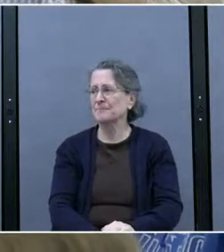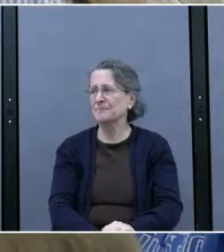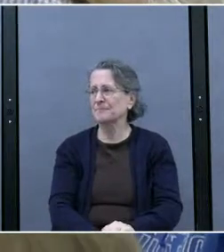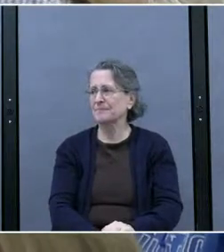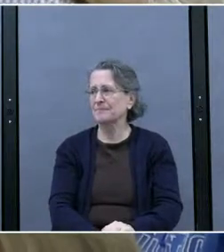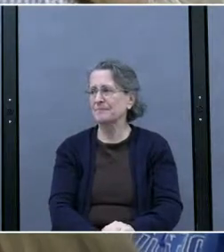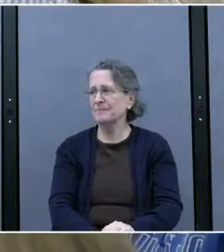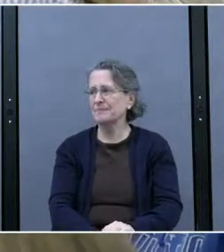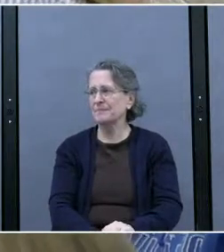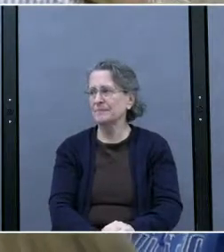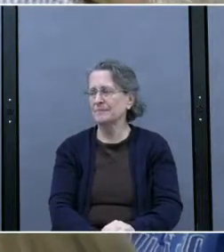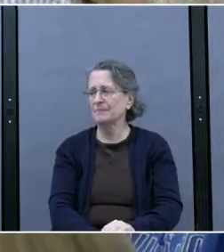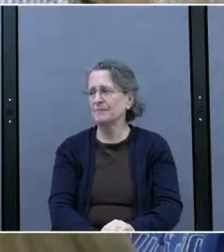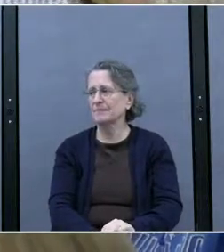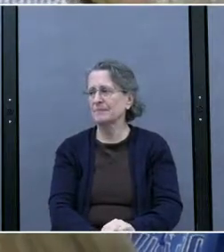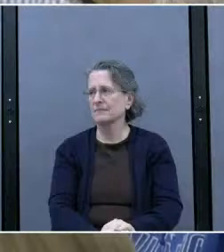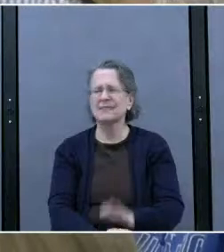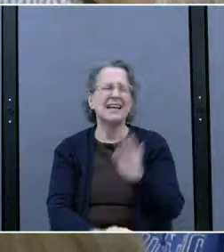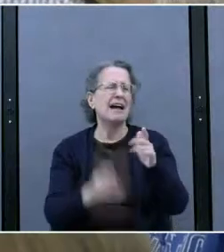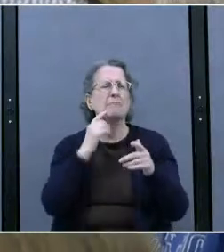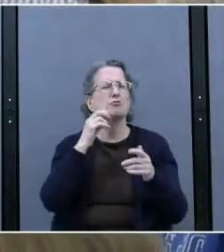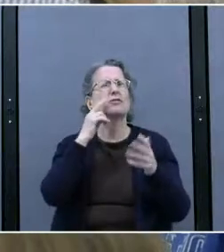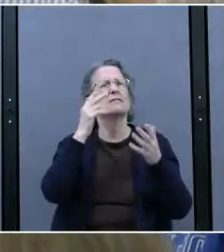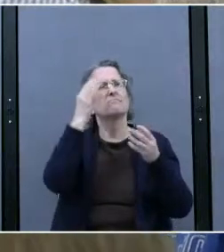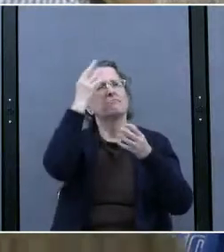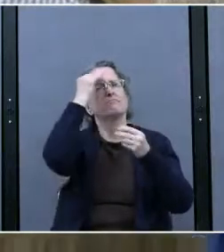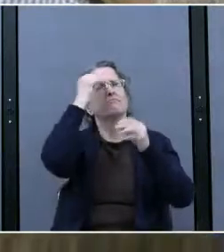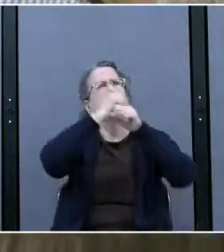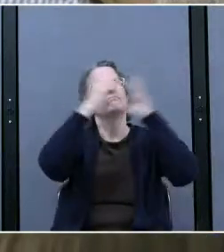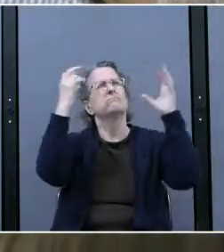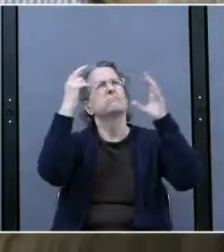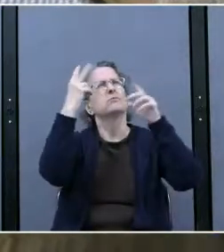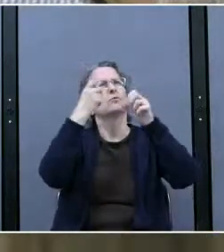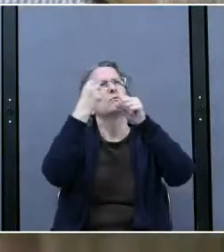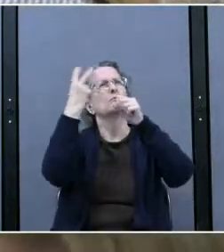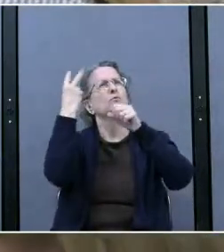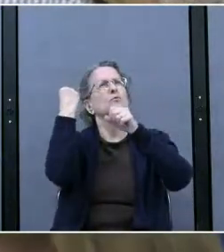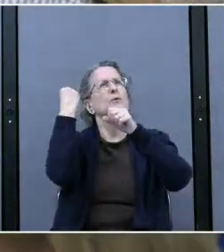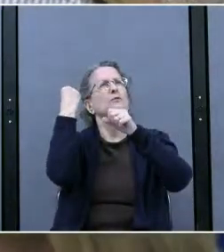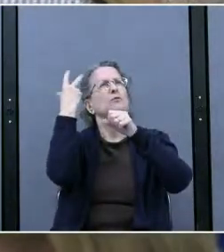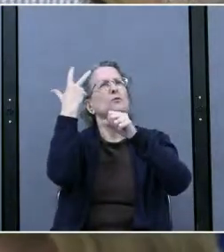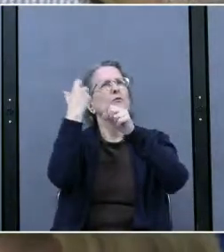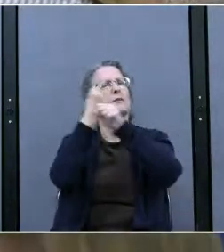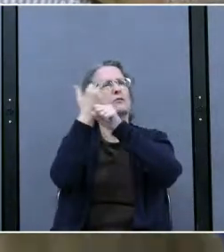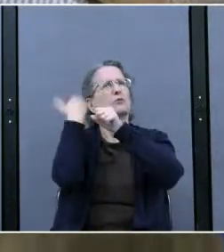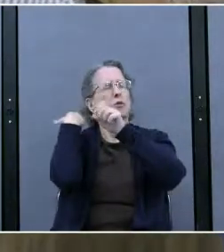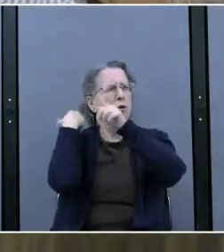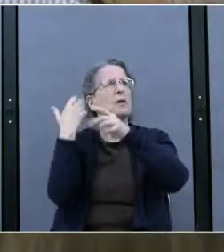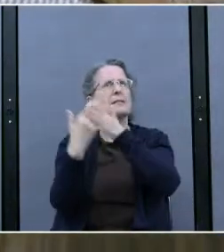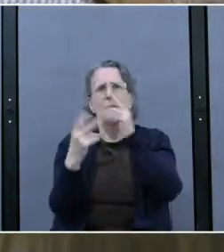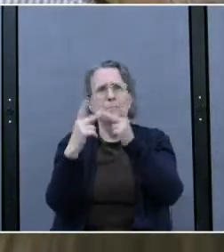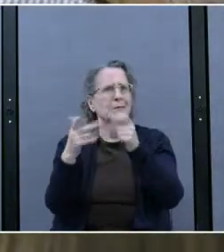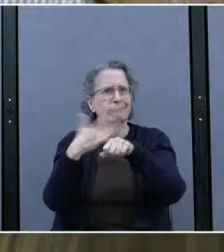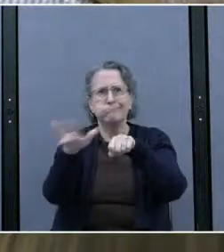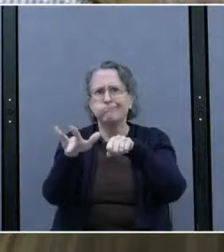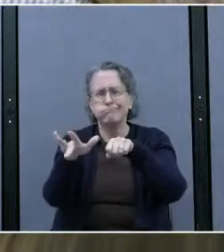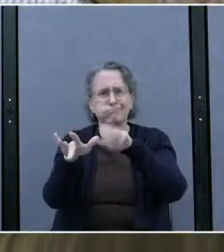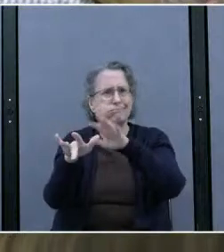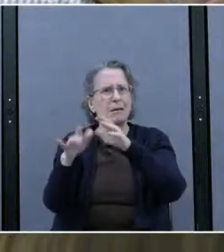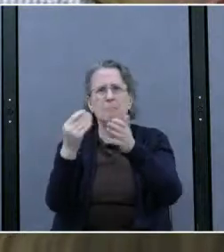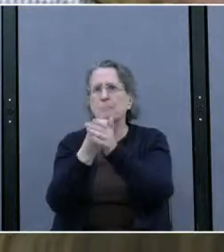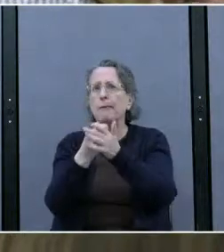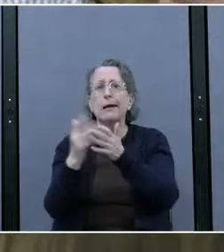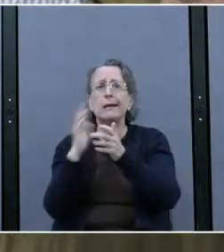is going back to 2 or 3 years ago, I think, is like we had unfilled positions and then it goes into the fund balance, so we're